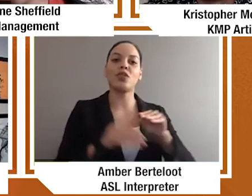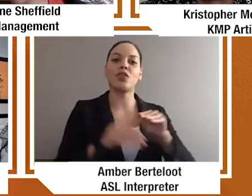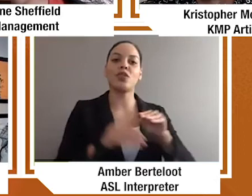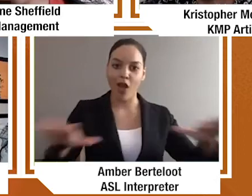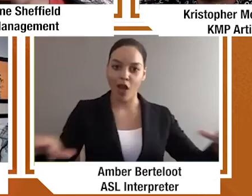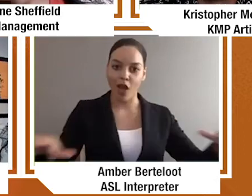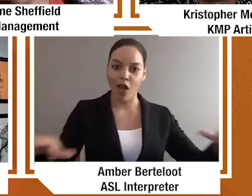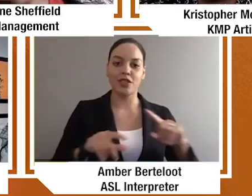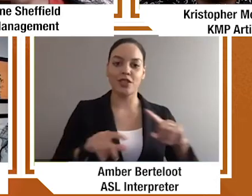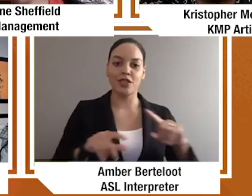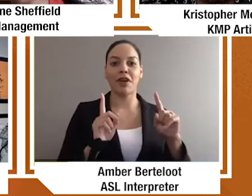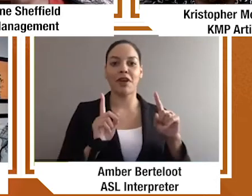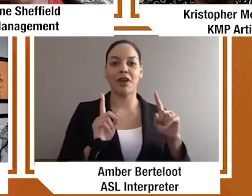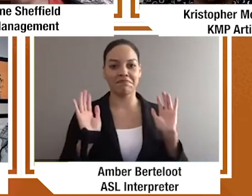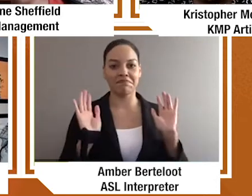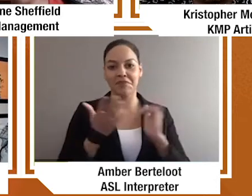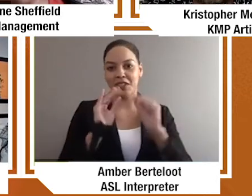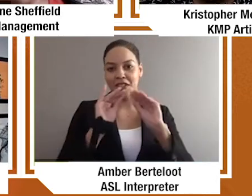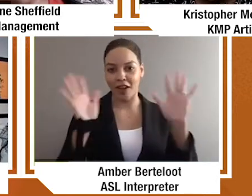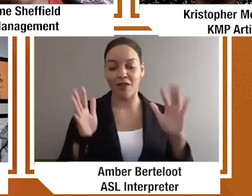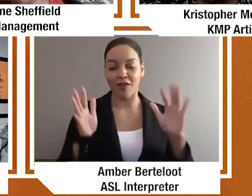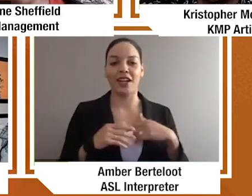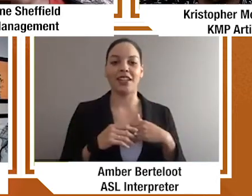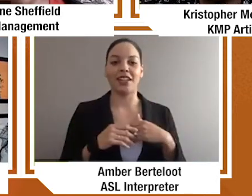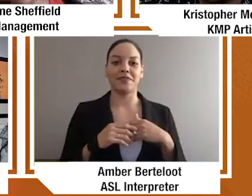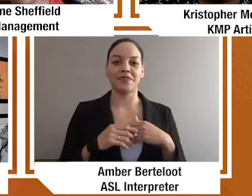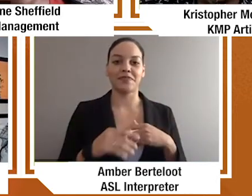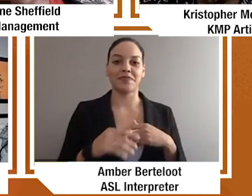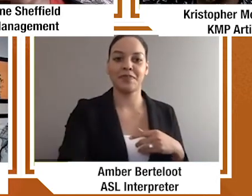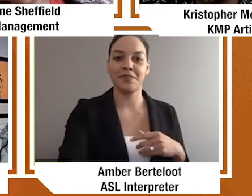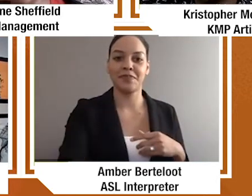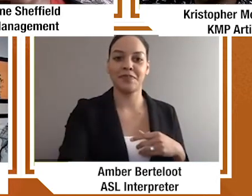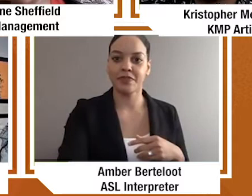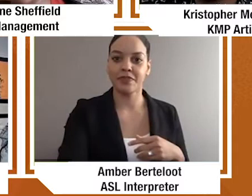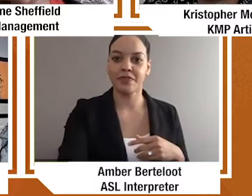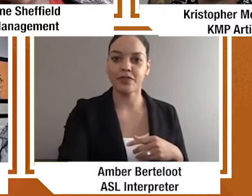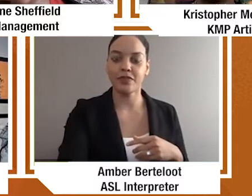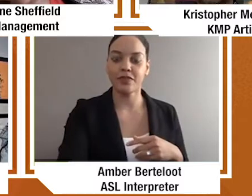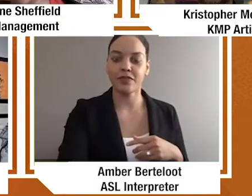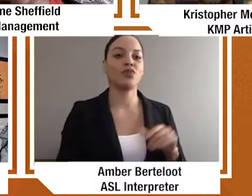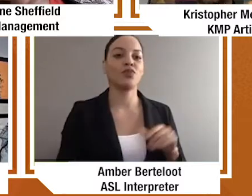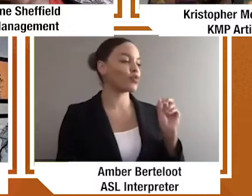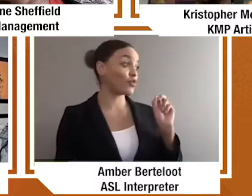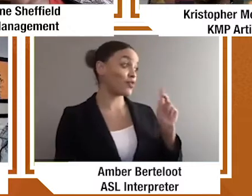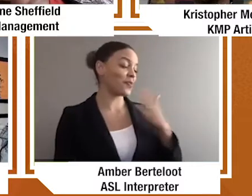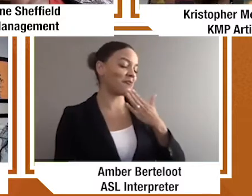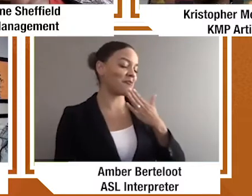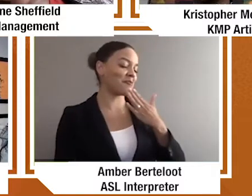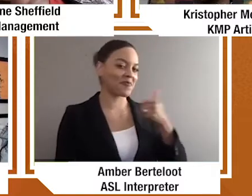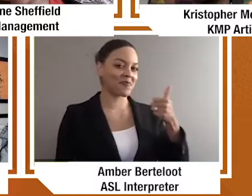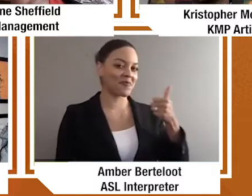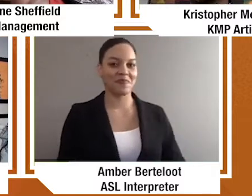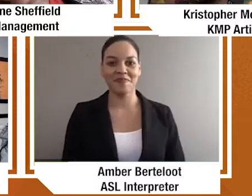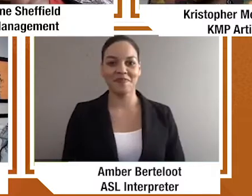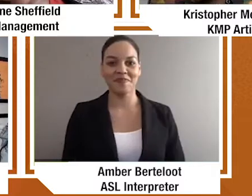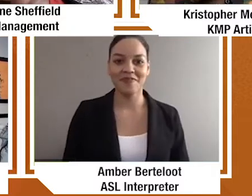her music career. So that, I just want to clarify since this is archived. Okay, well, thank you. Thank you for clarifying